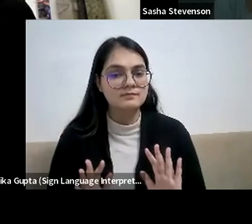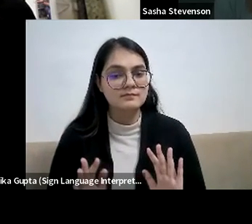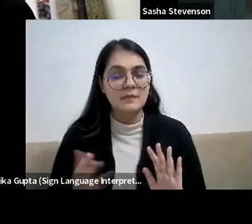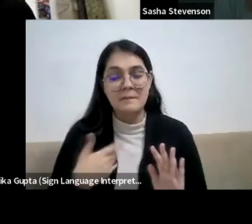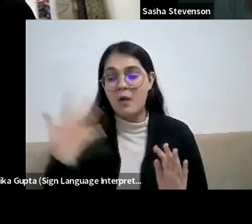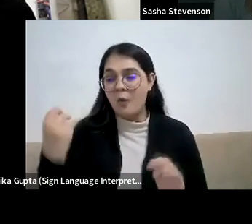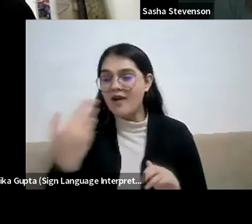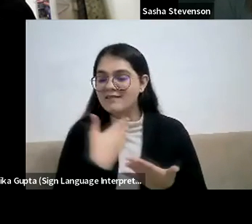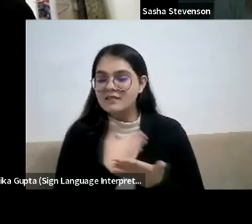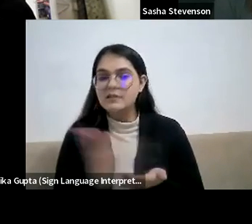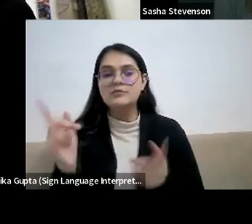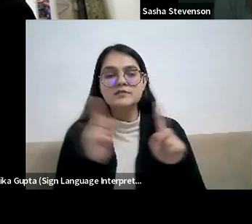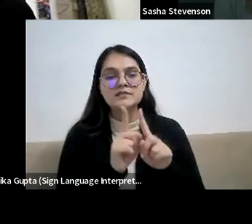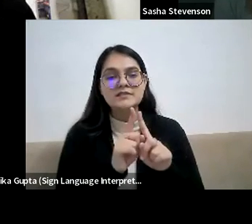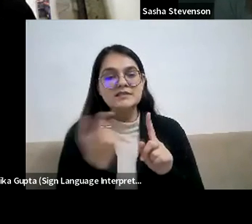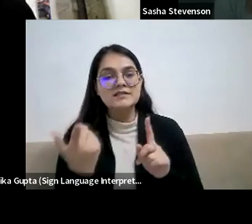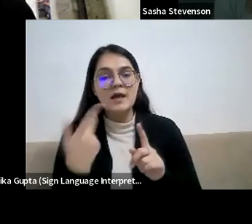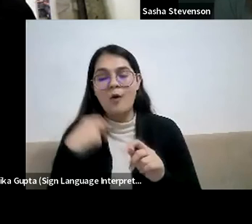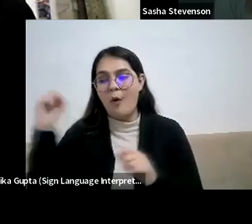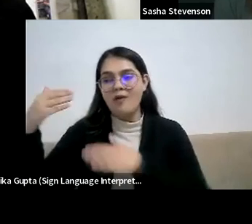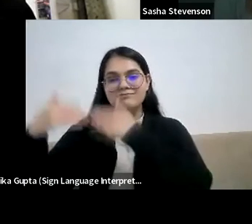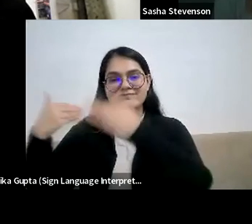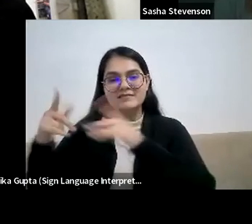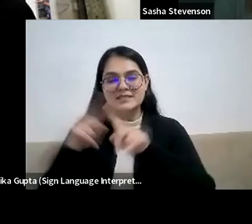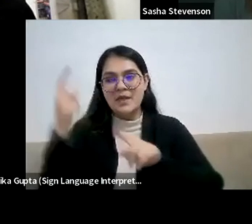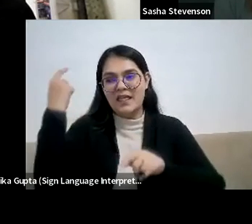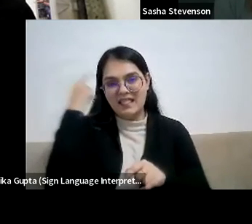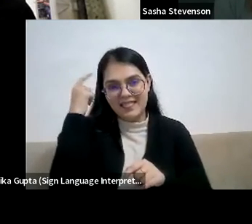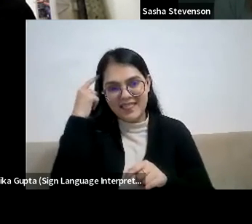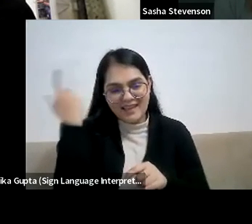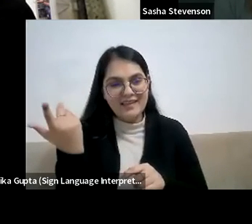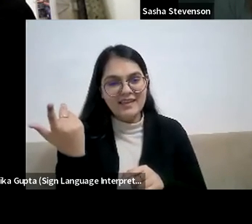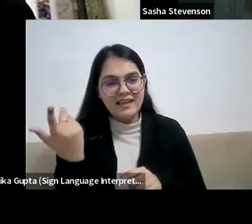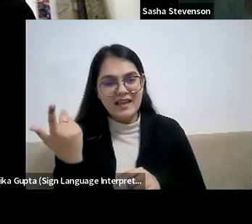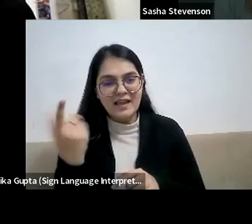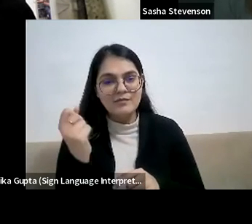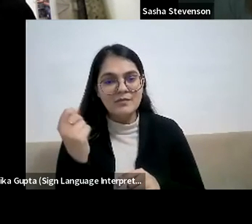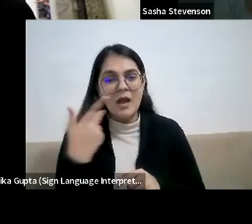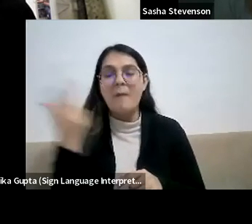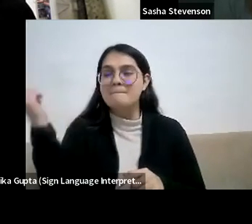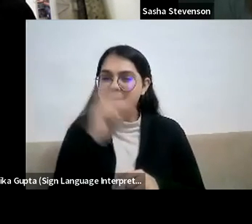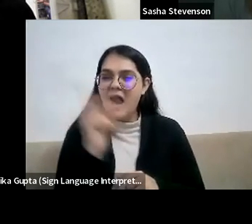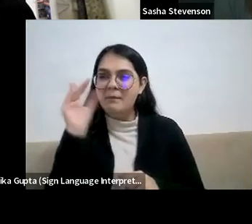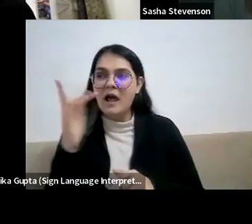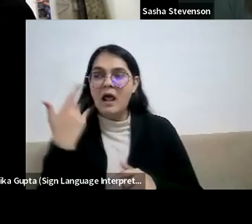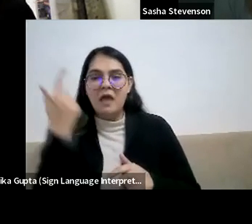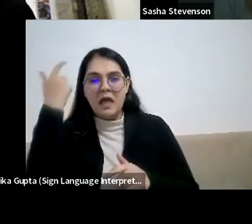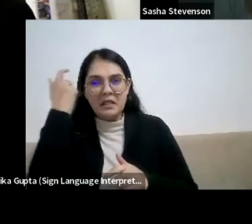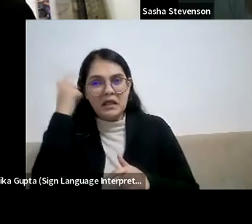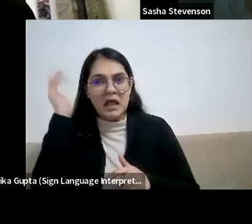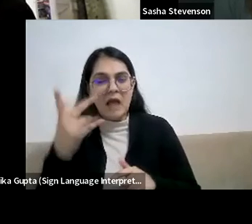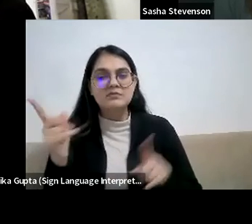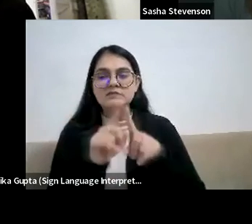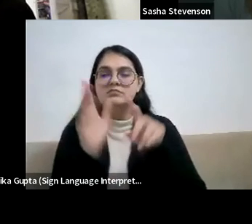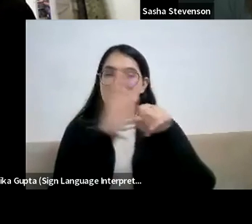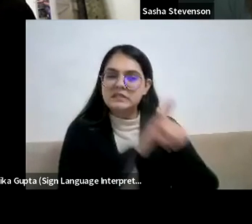with these entrenched patterns of thinking that perpetuate and reinforce existing societal